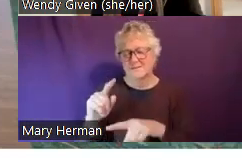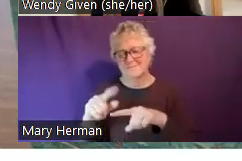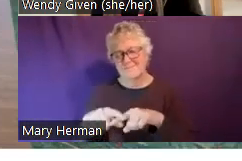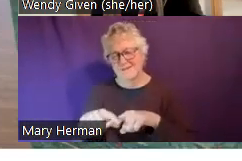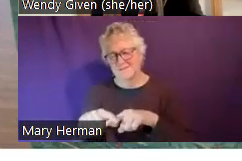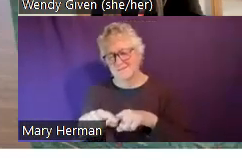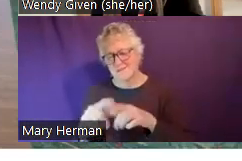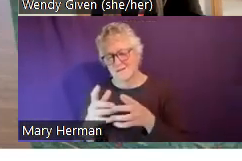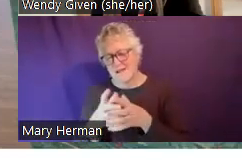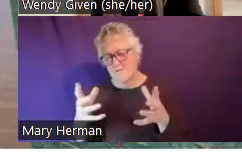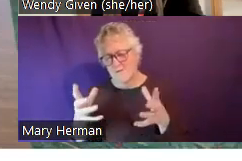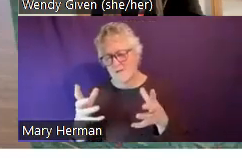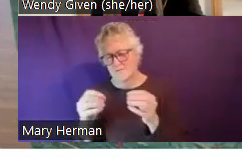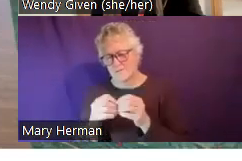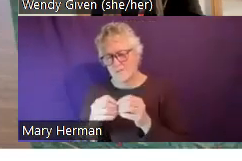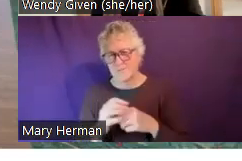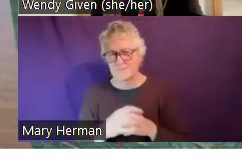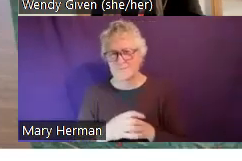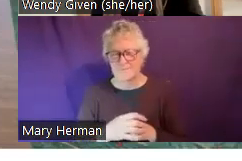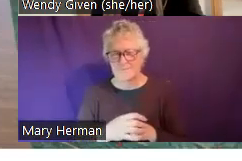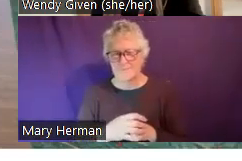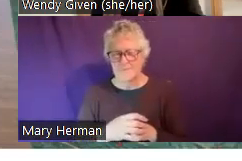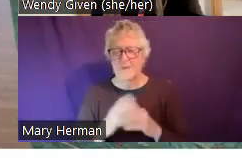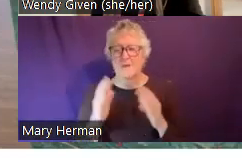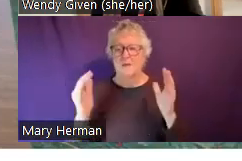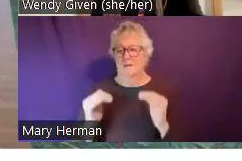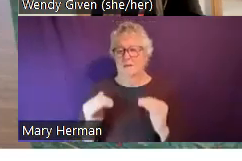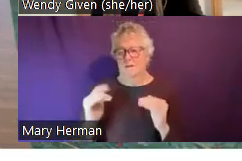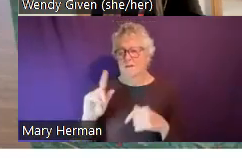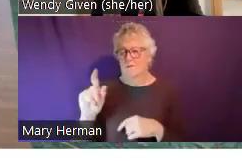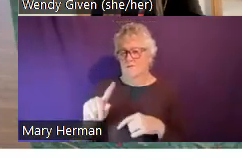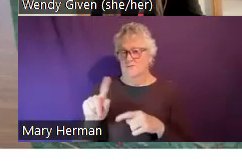And then there's a question about lighting.